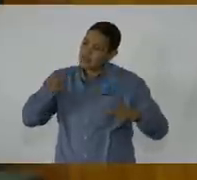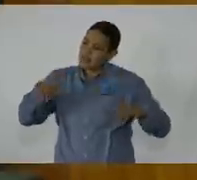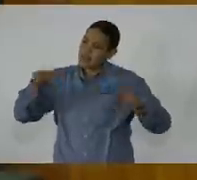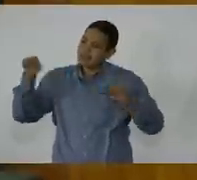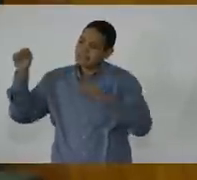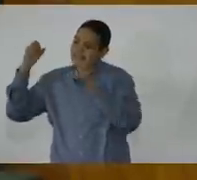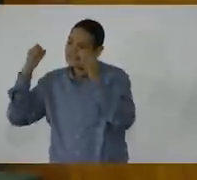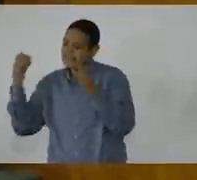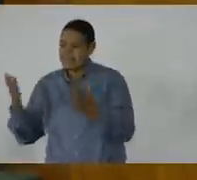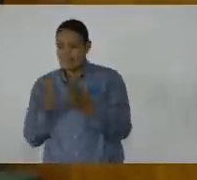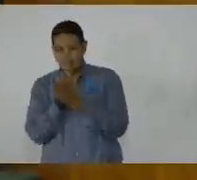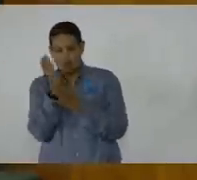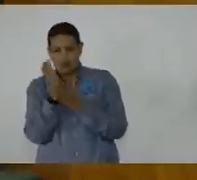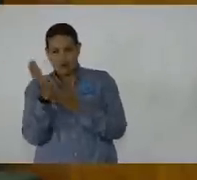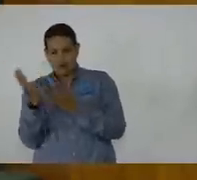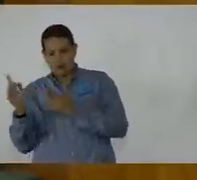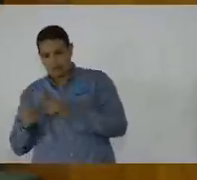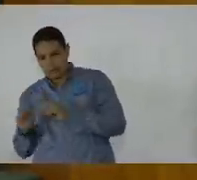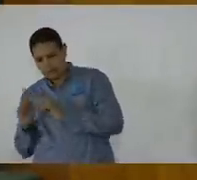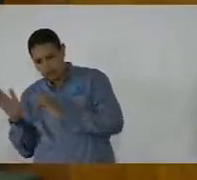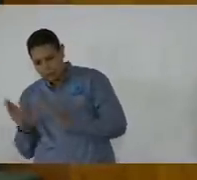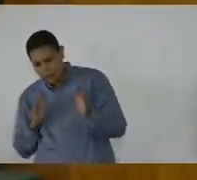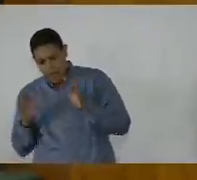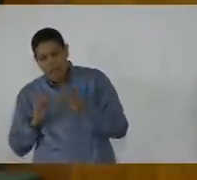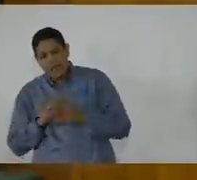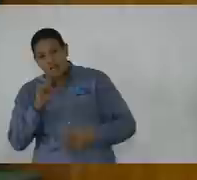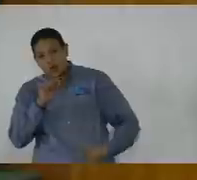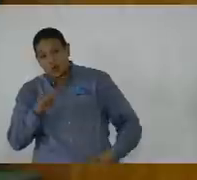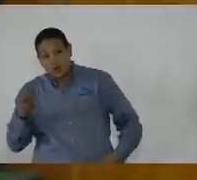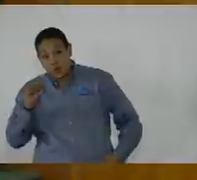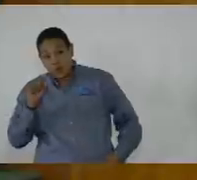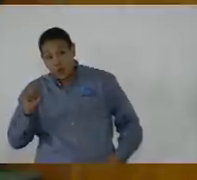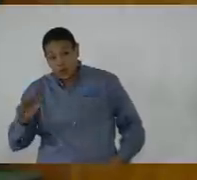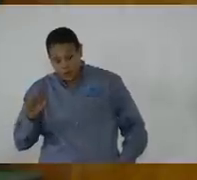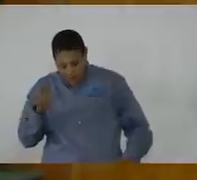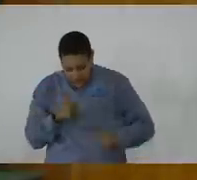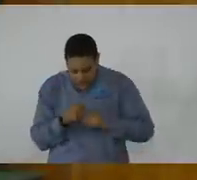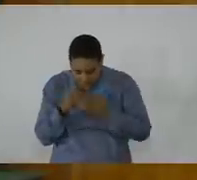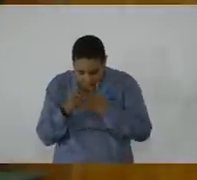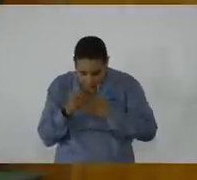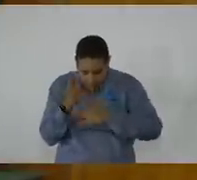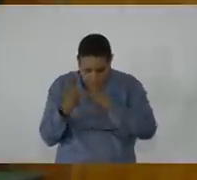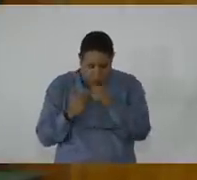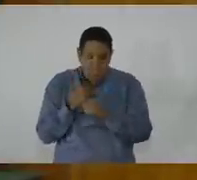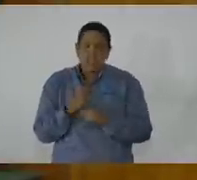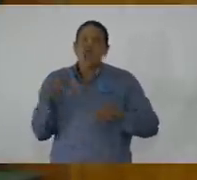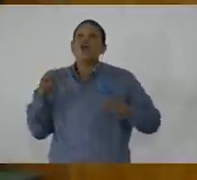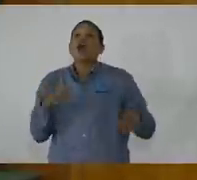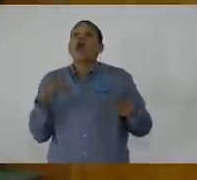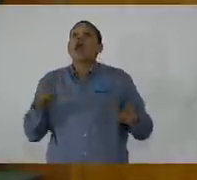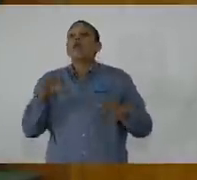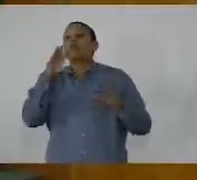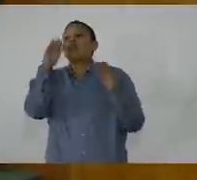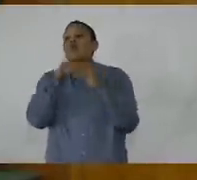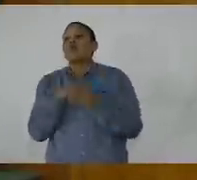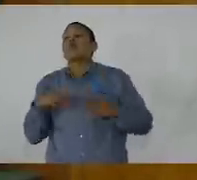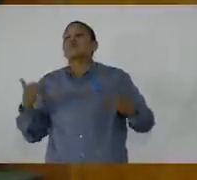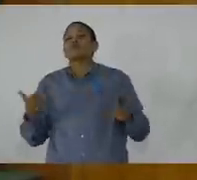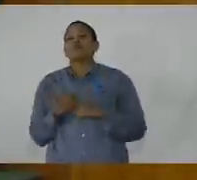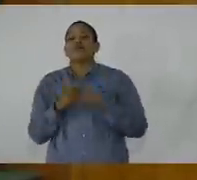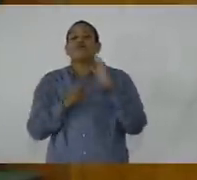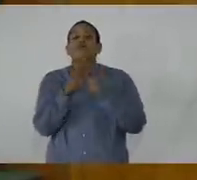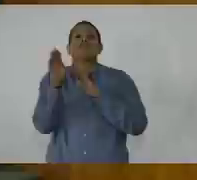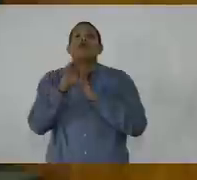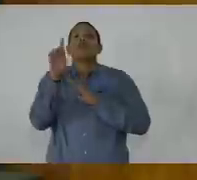several key initiatives in 2022-23 financial year, including developing